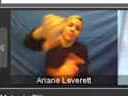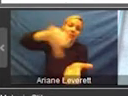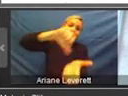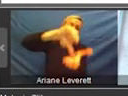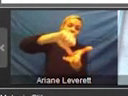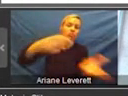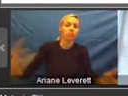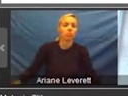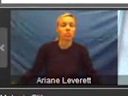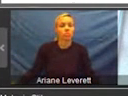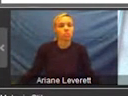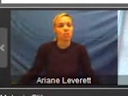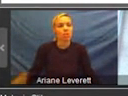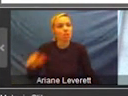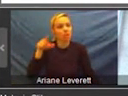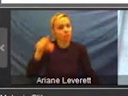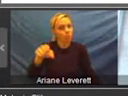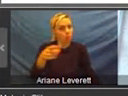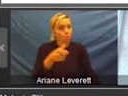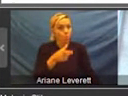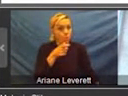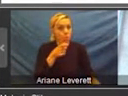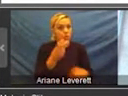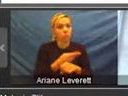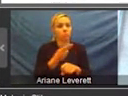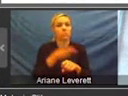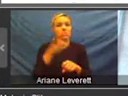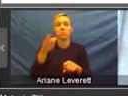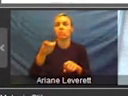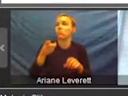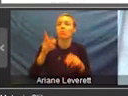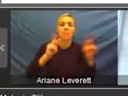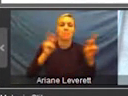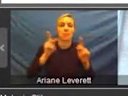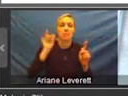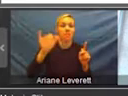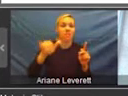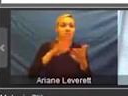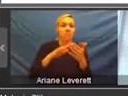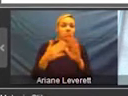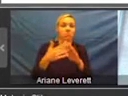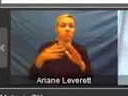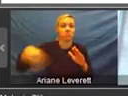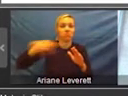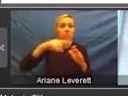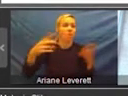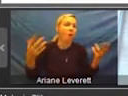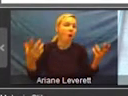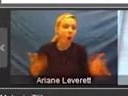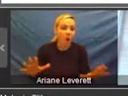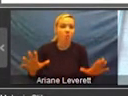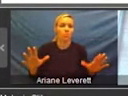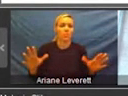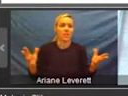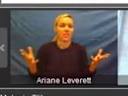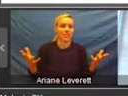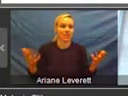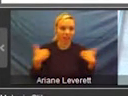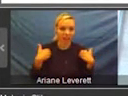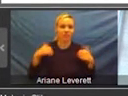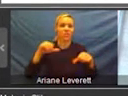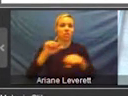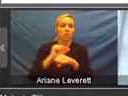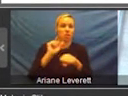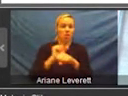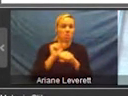either already privileged groups of the society. They were rarely used for, not as much as planned,